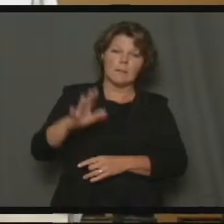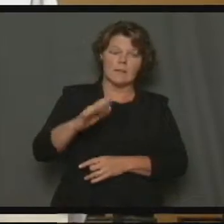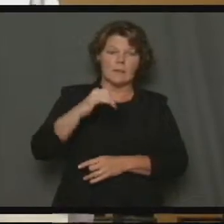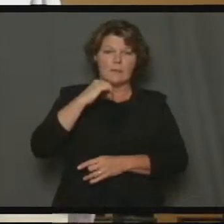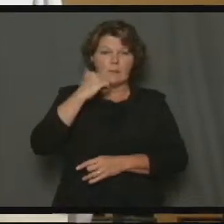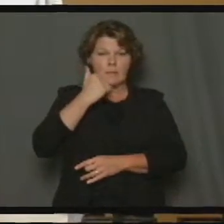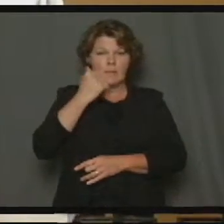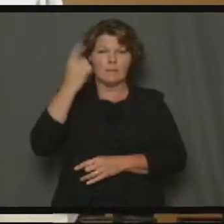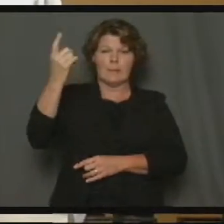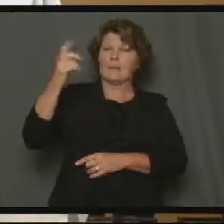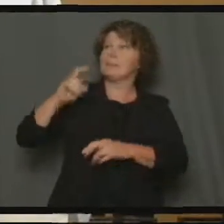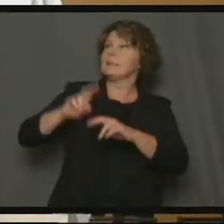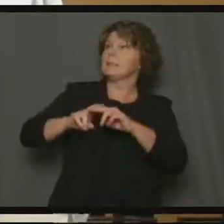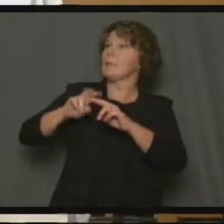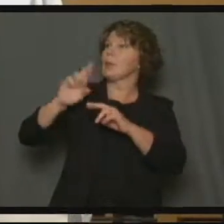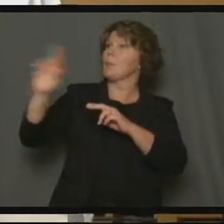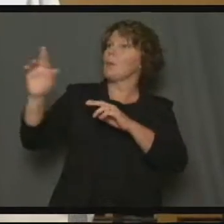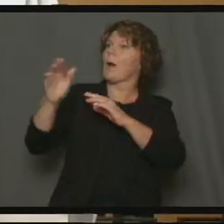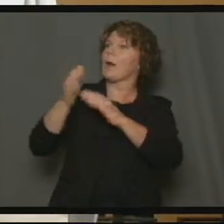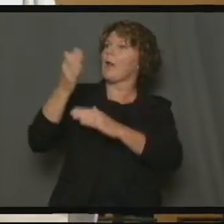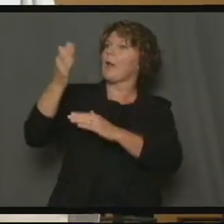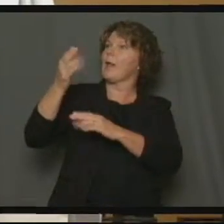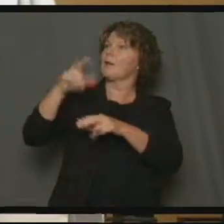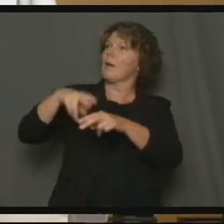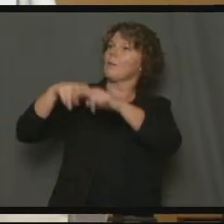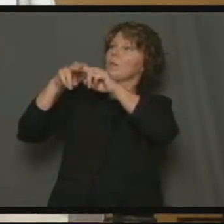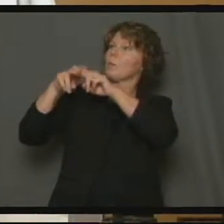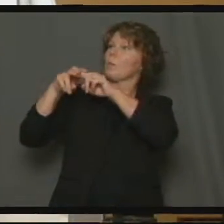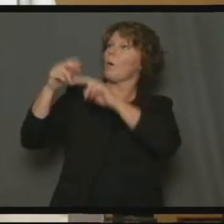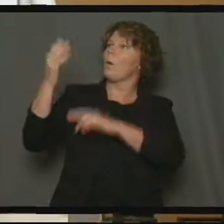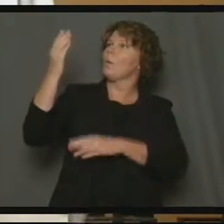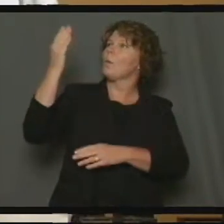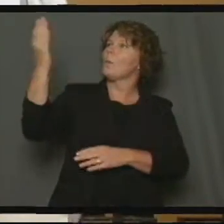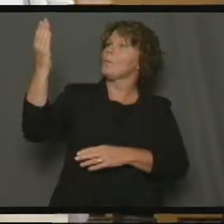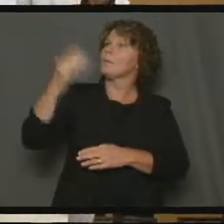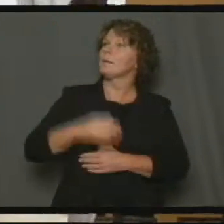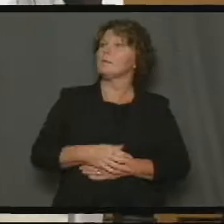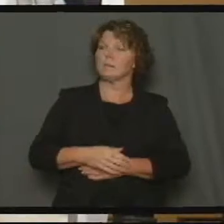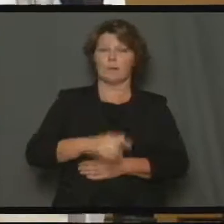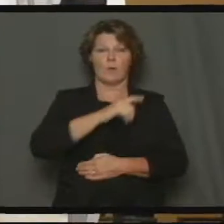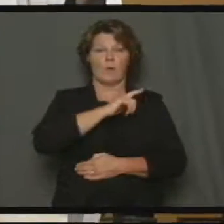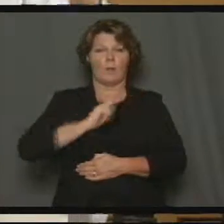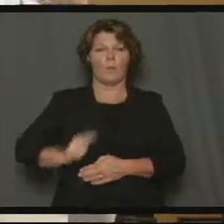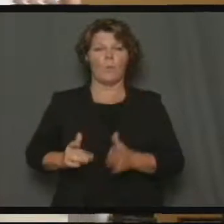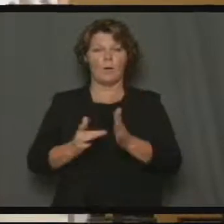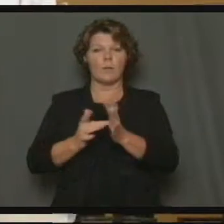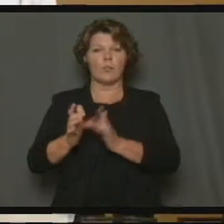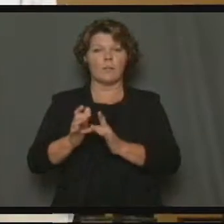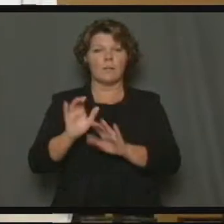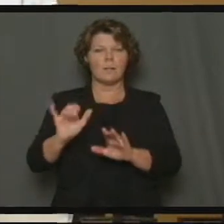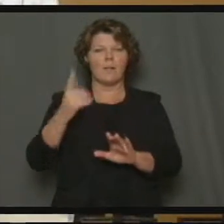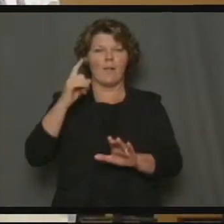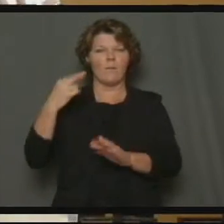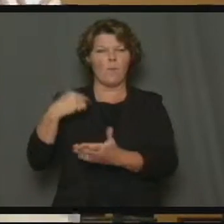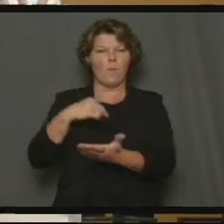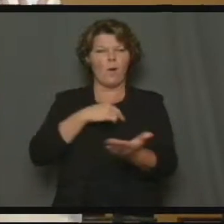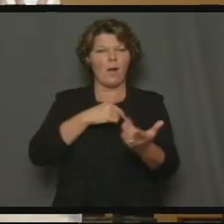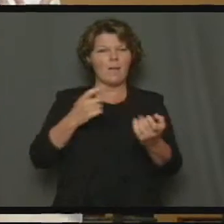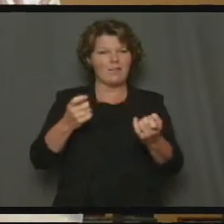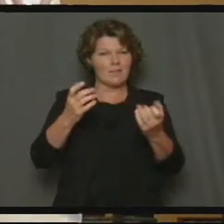is seated at the right hand of the throne of God. The Lord Jesus did that for us